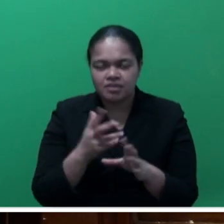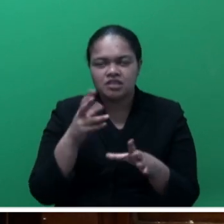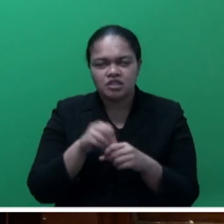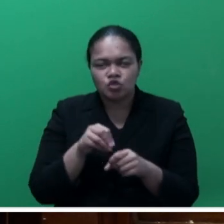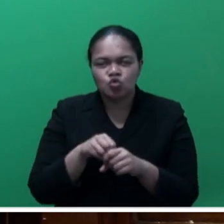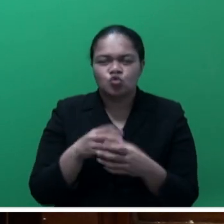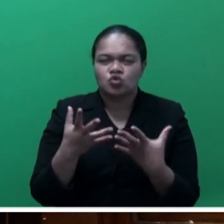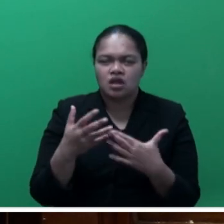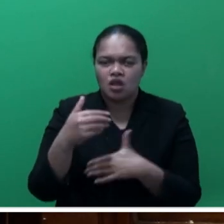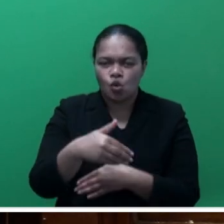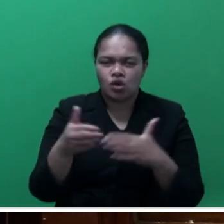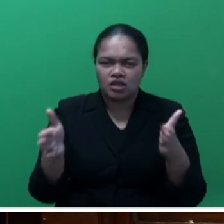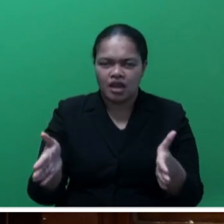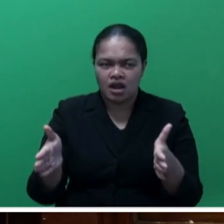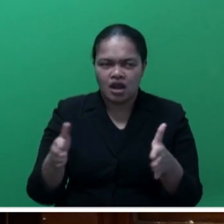container